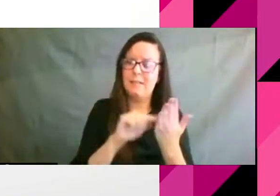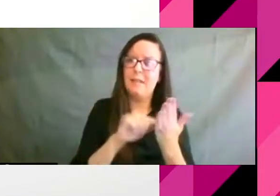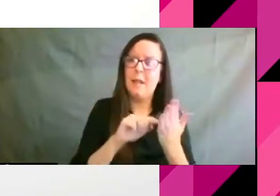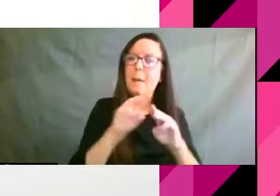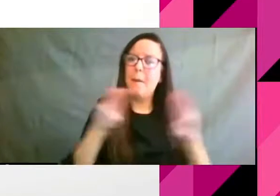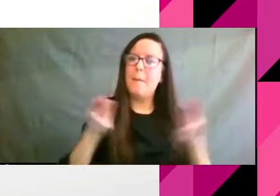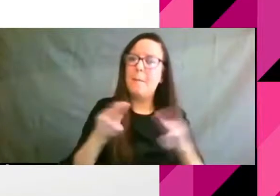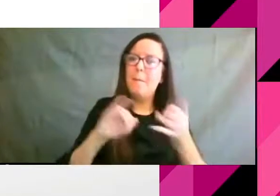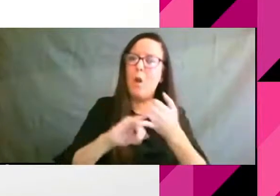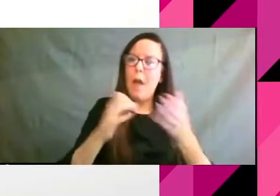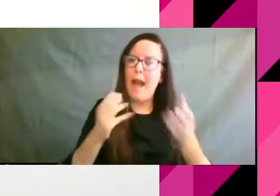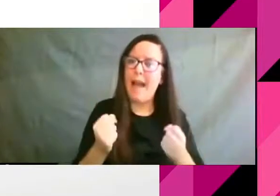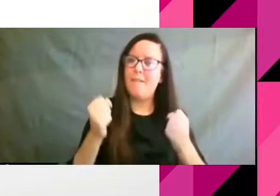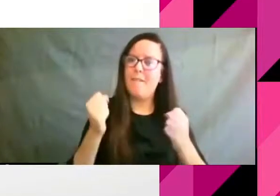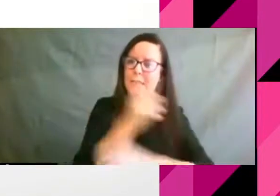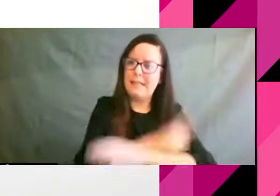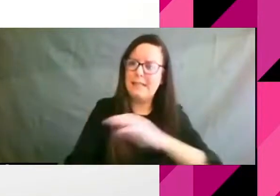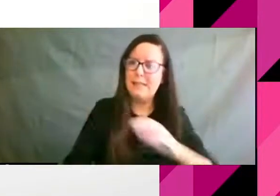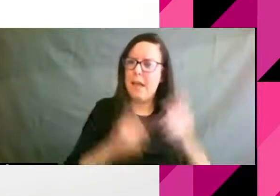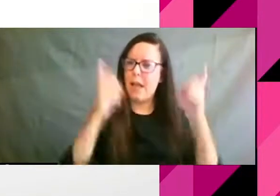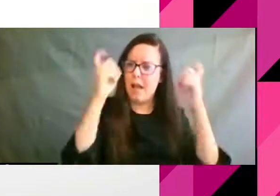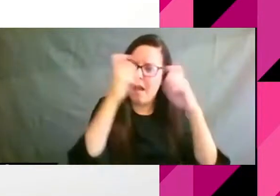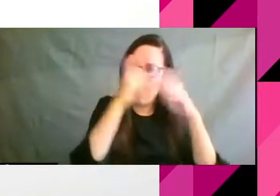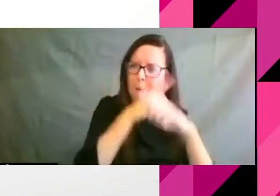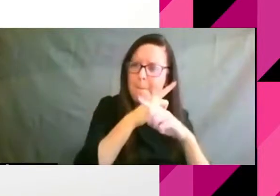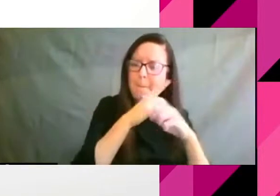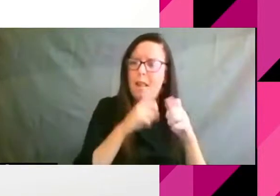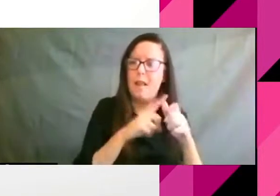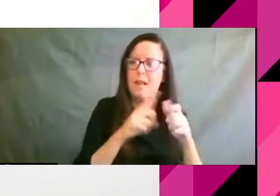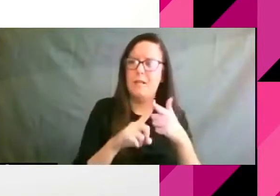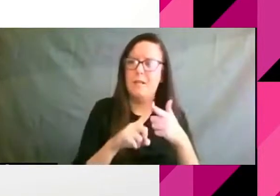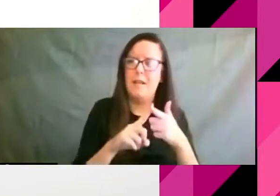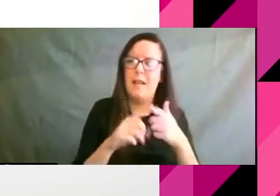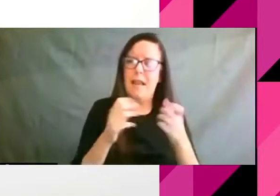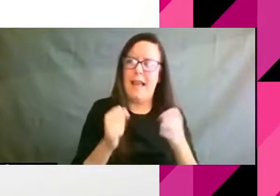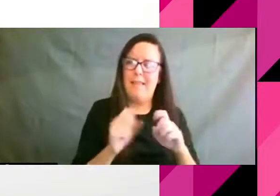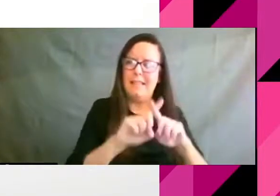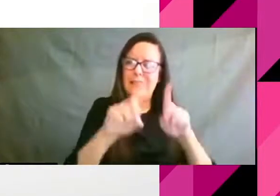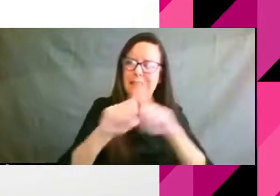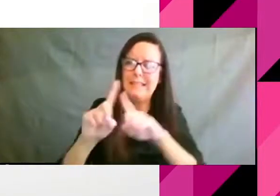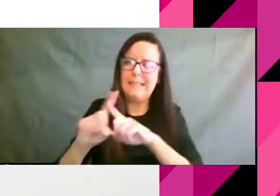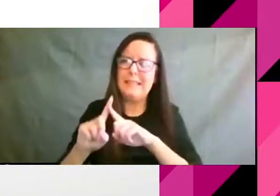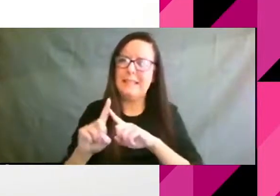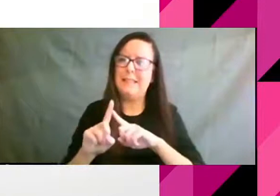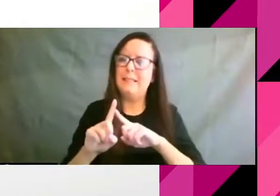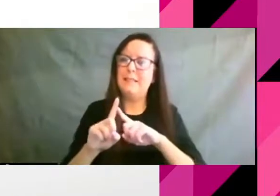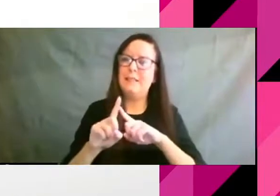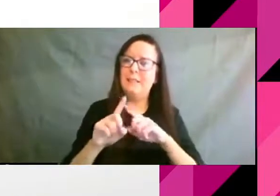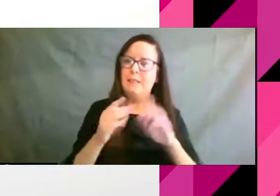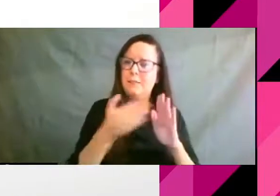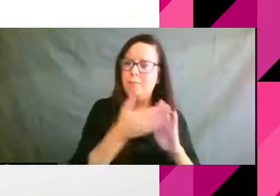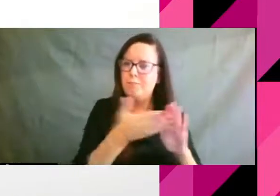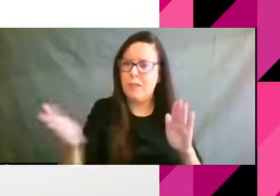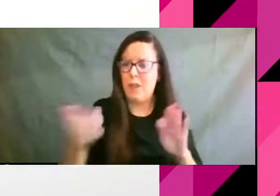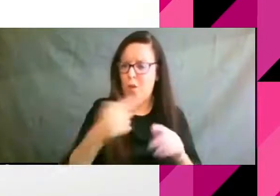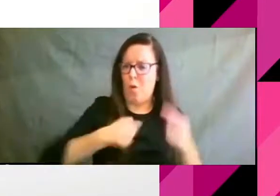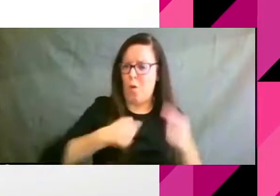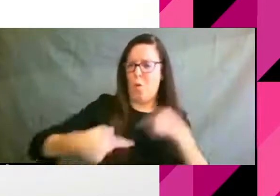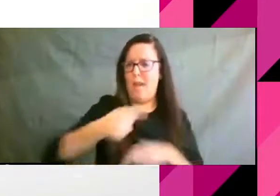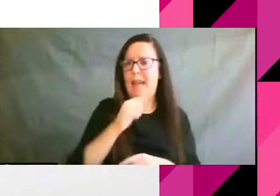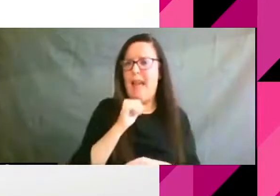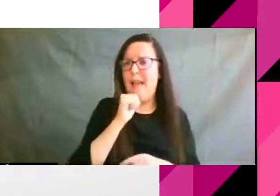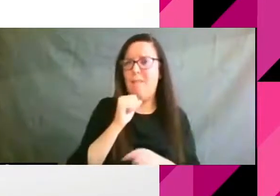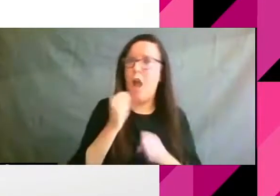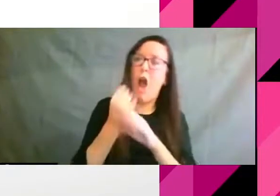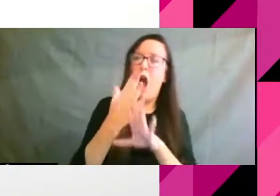disability is complex, requires concerted efforts across a range of domains. We don't pretend we have all the answers. However,